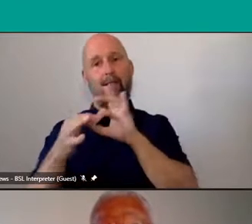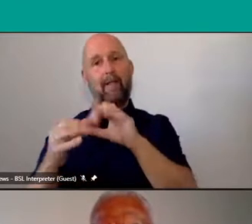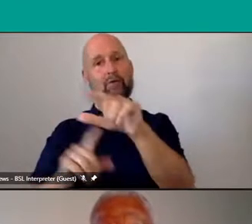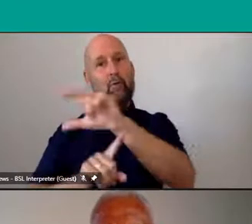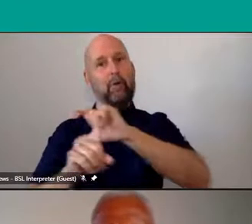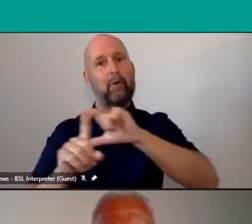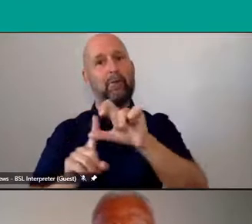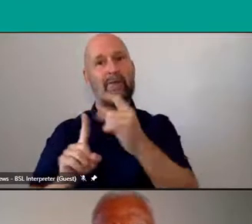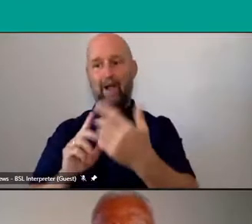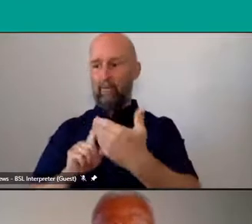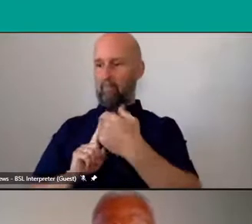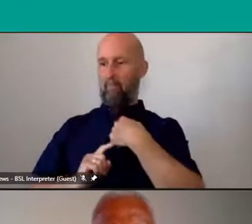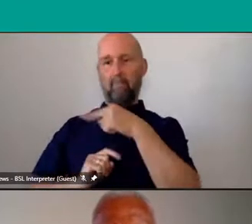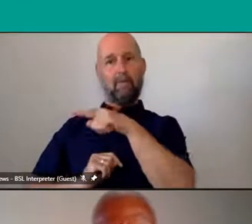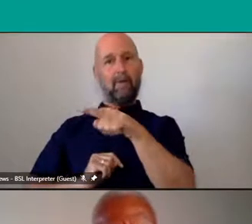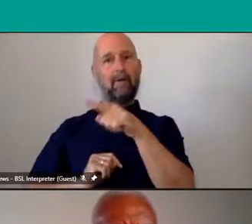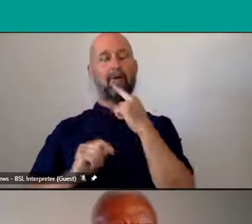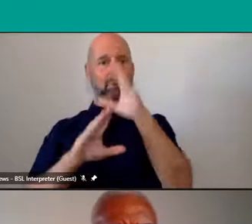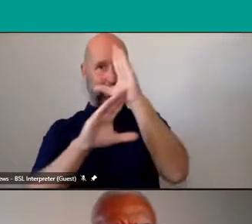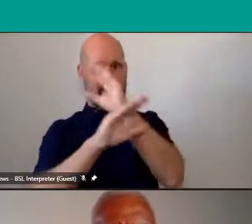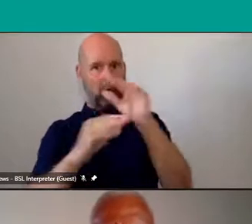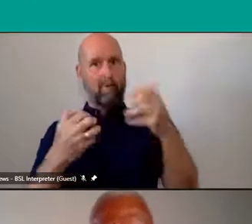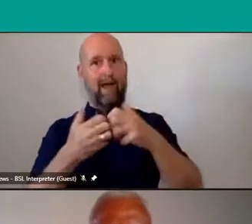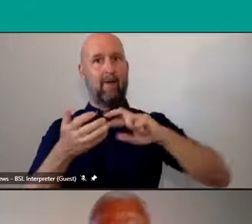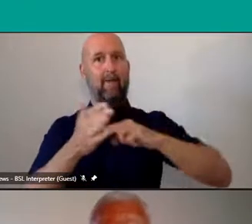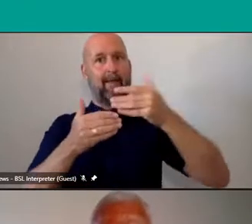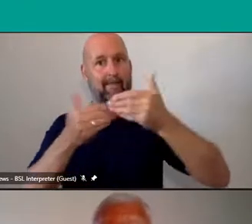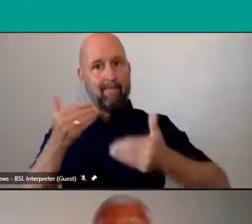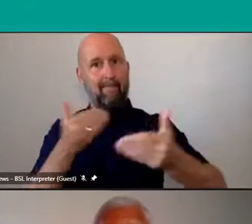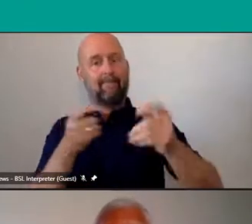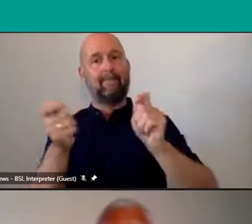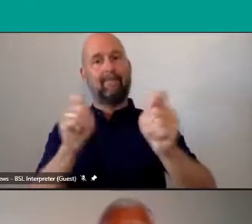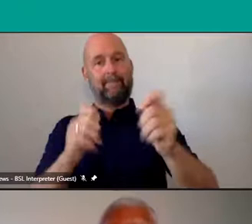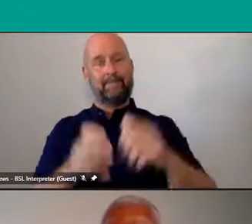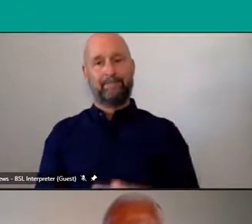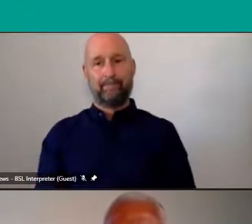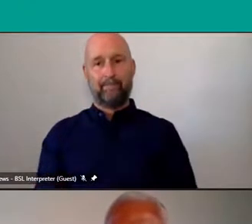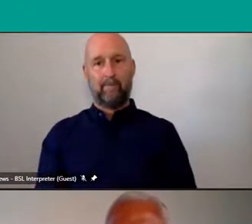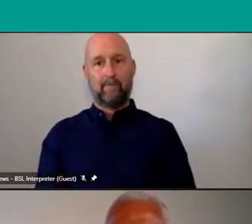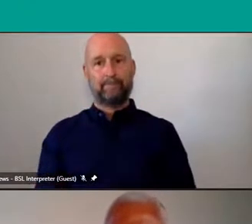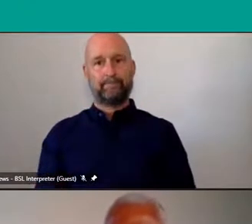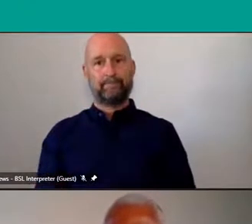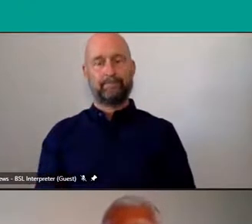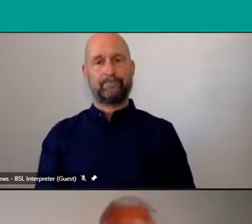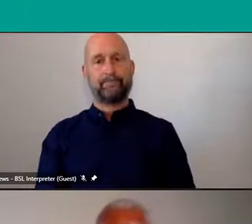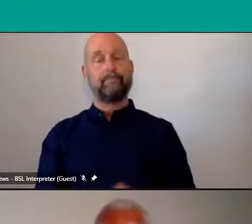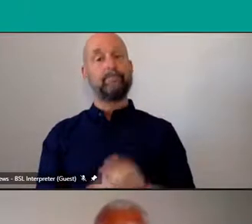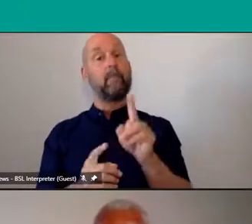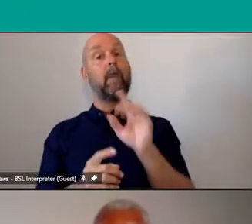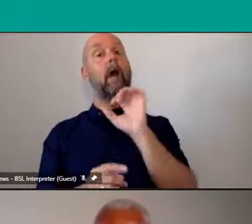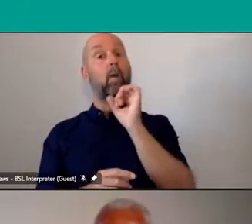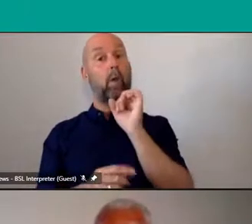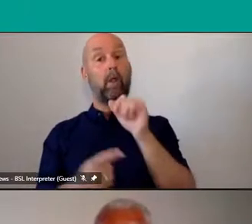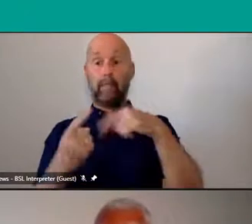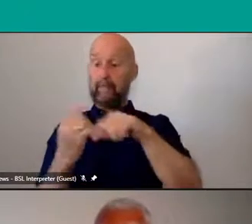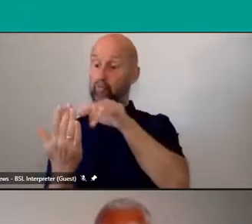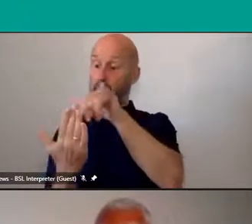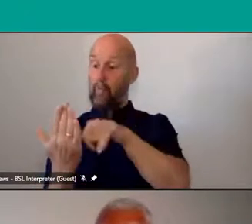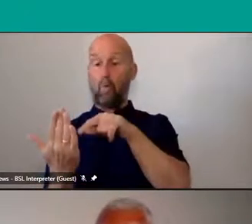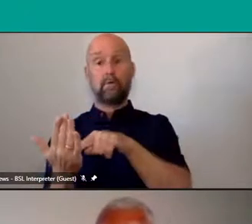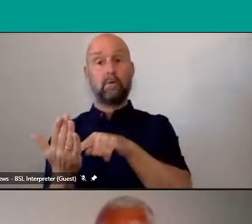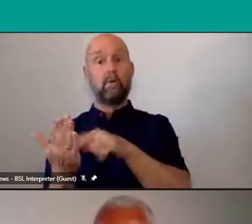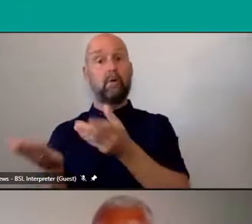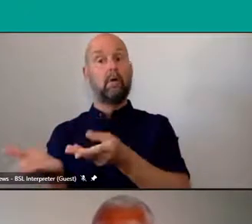identity and inform the actions that we take. And I will be taking this report to the